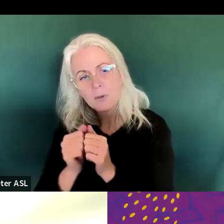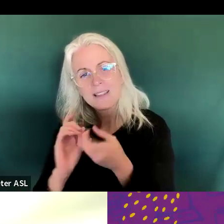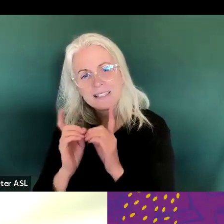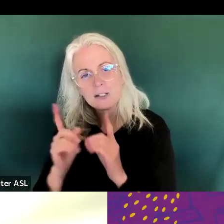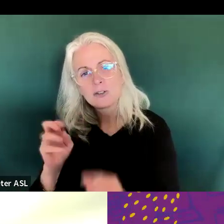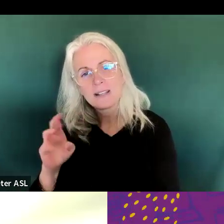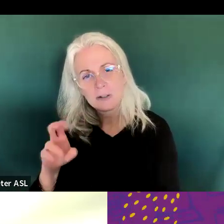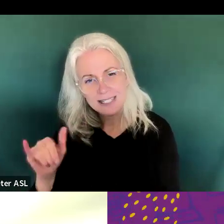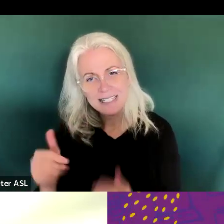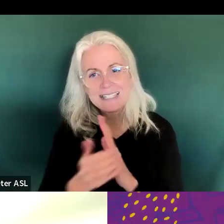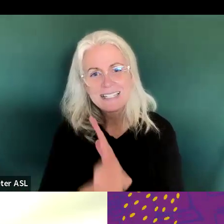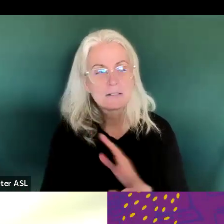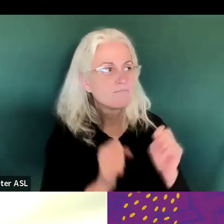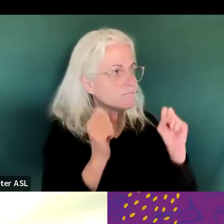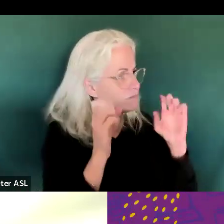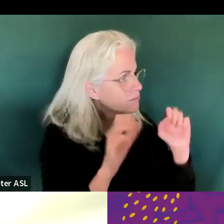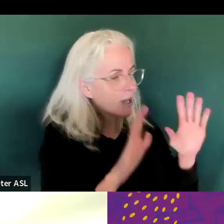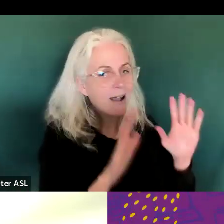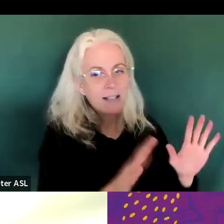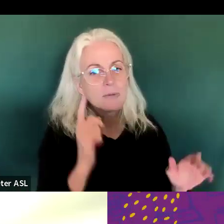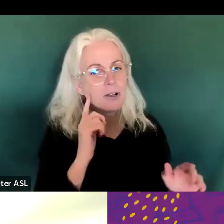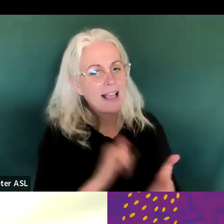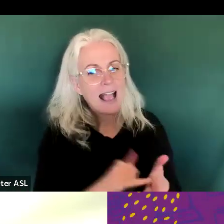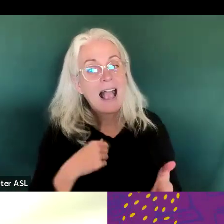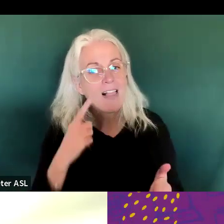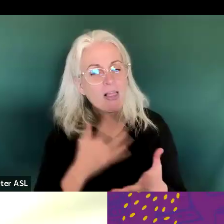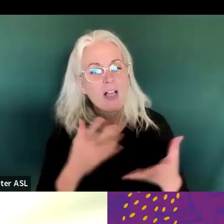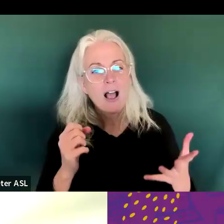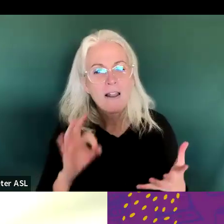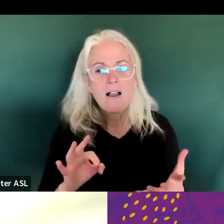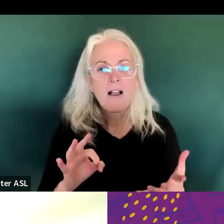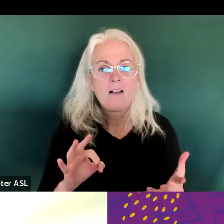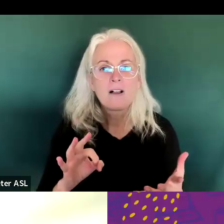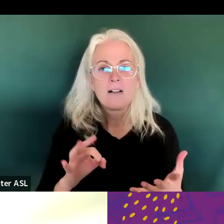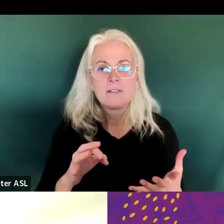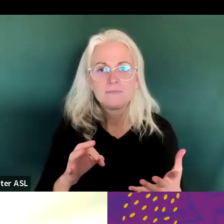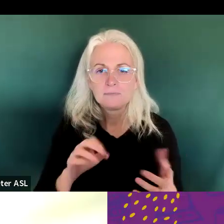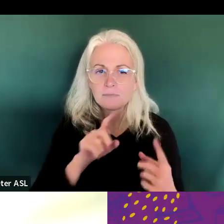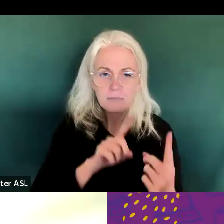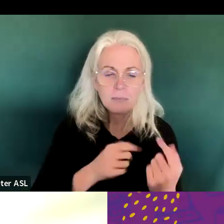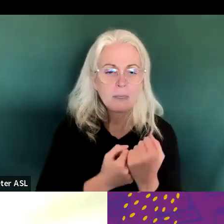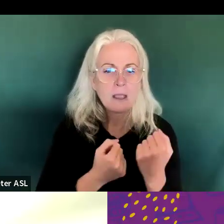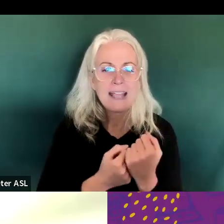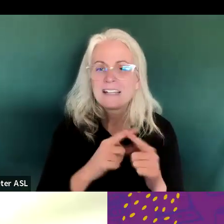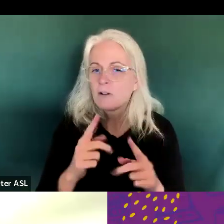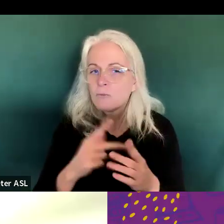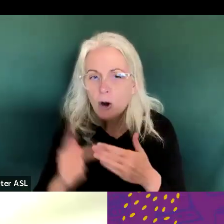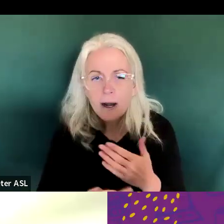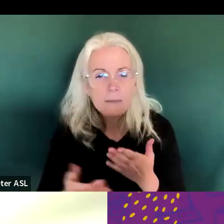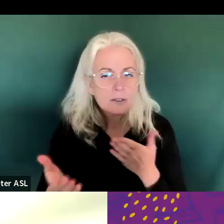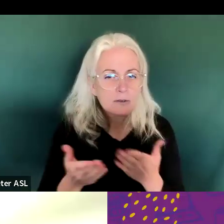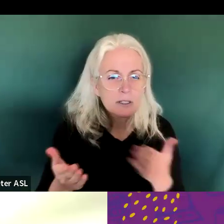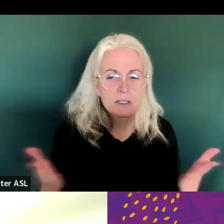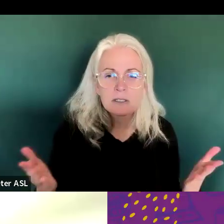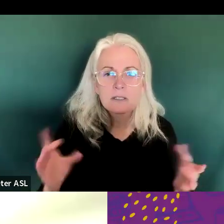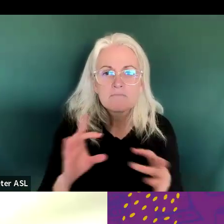digital literacy skills. That's really awesome to hear, Amy. Yeah, I hear there's a lot of one-on-one support. There's some different programs and services that are